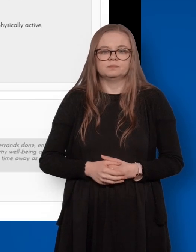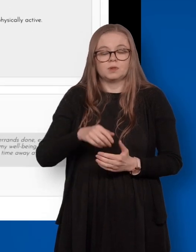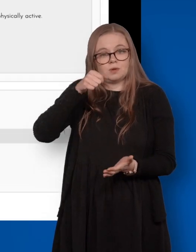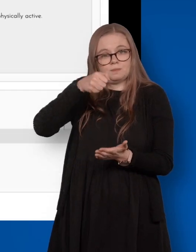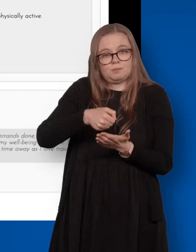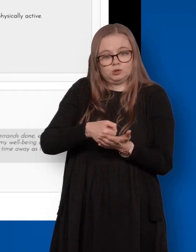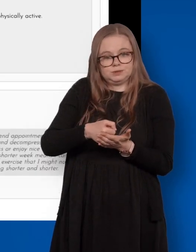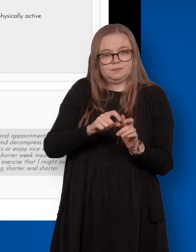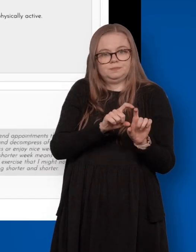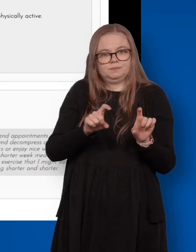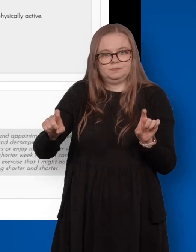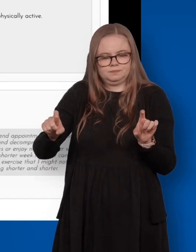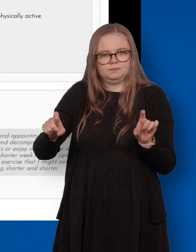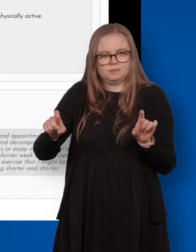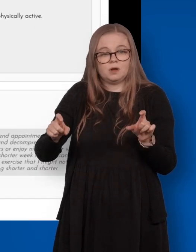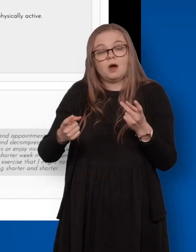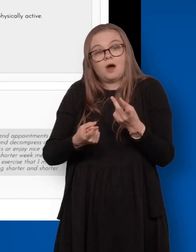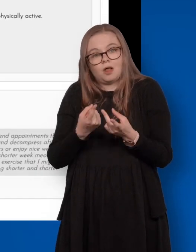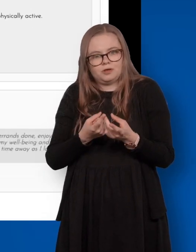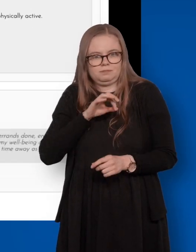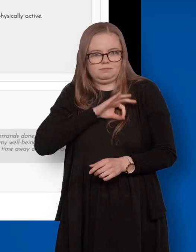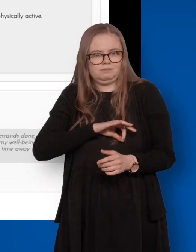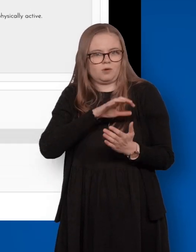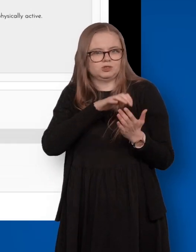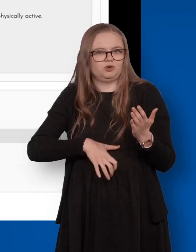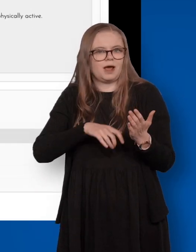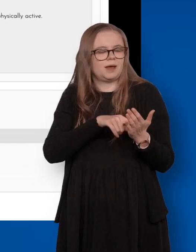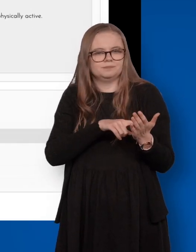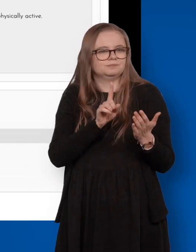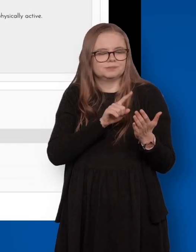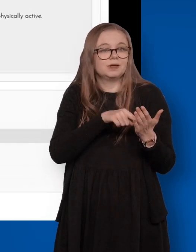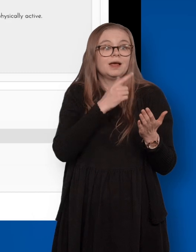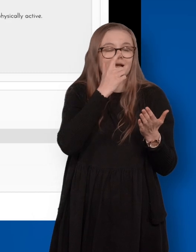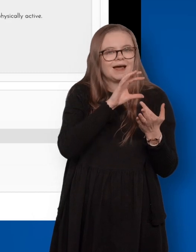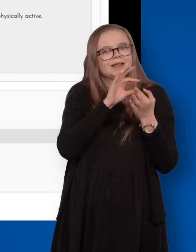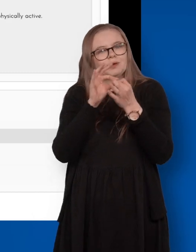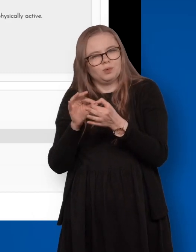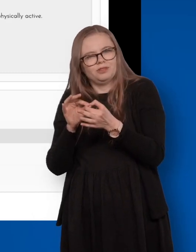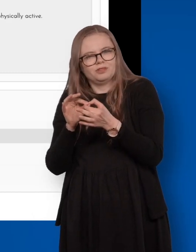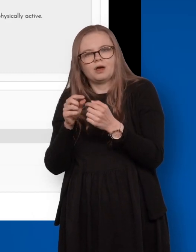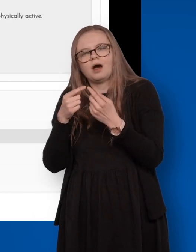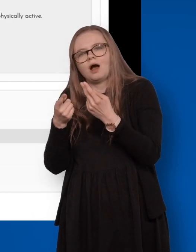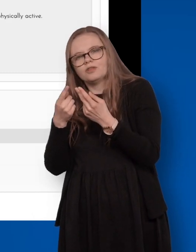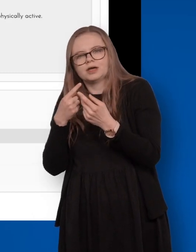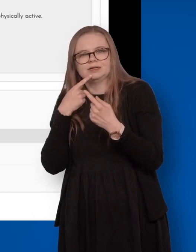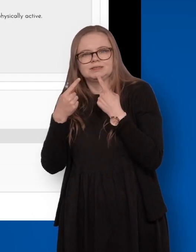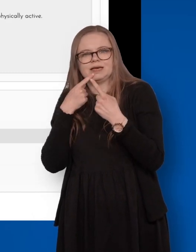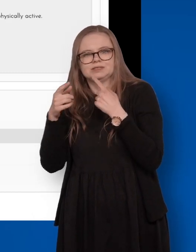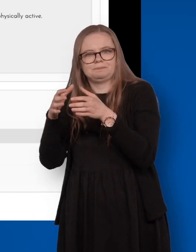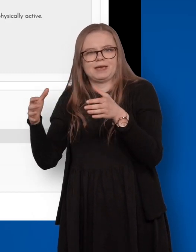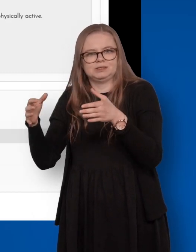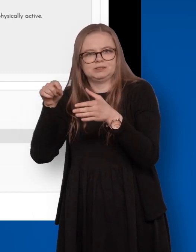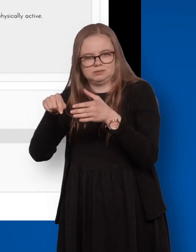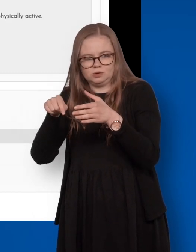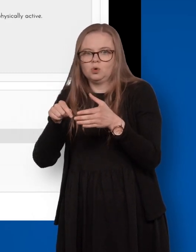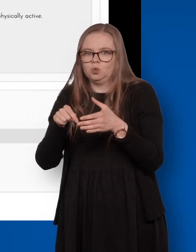At the bottom here as well, one other thing that we can do with Scribe is actually to link it up with a local database. And this is very useful